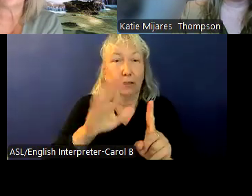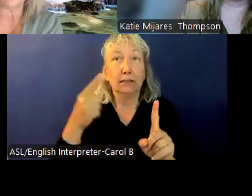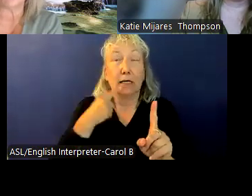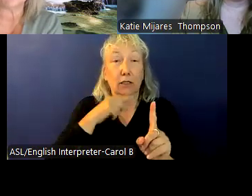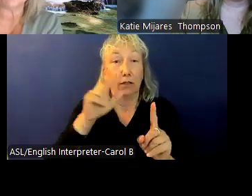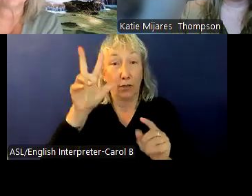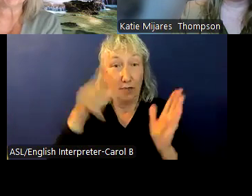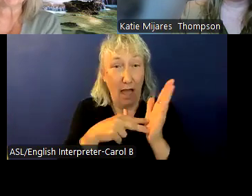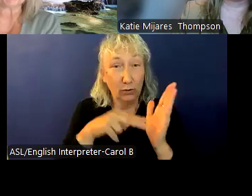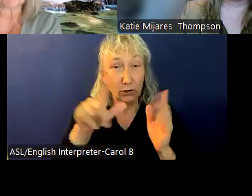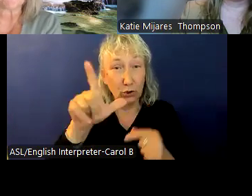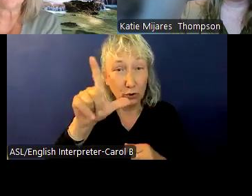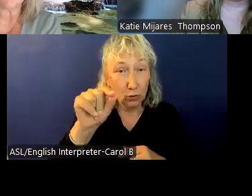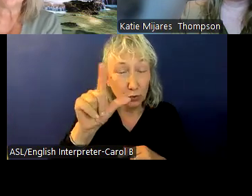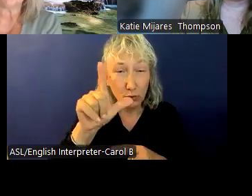3,021 participants.